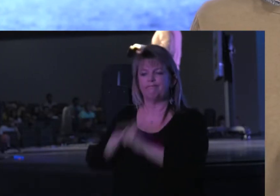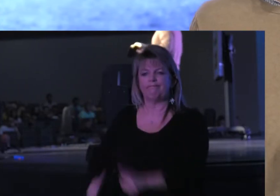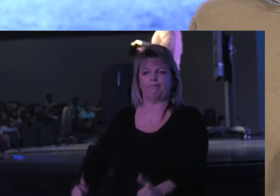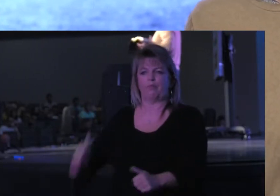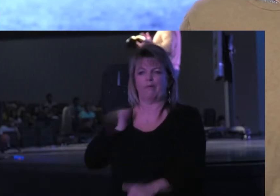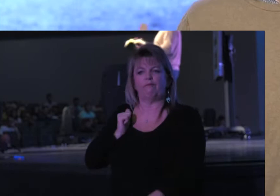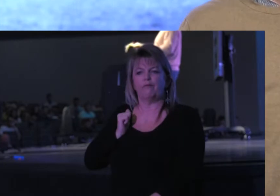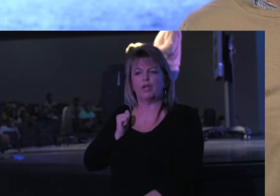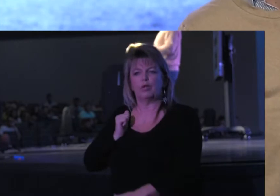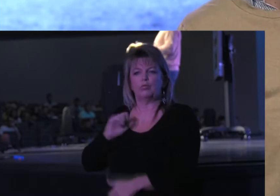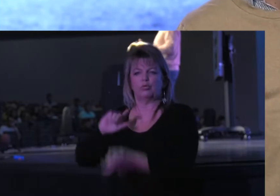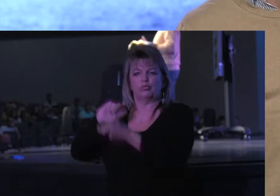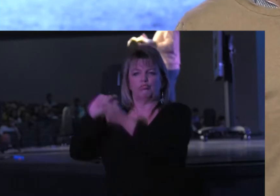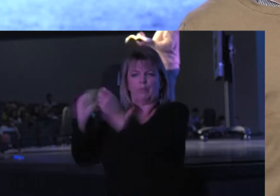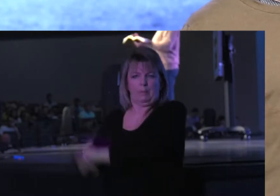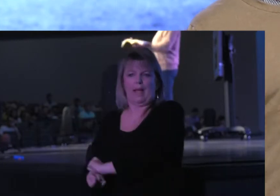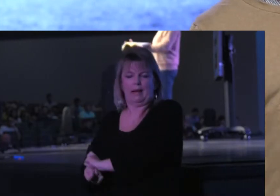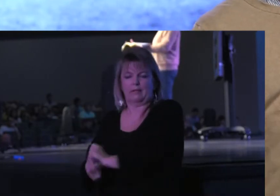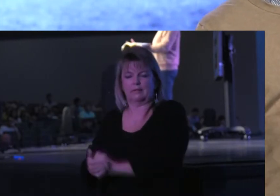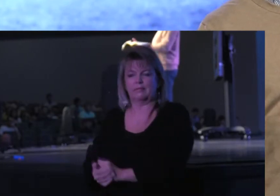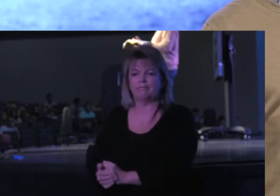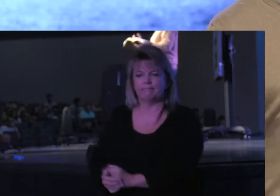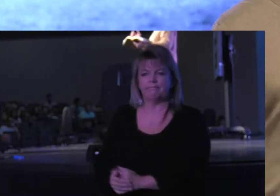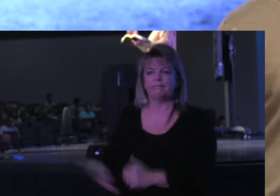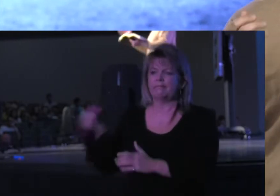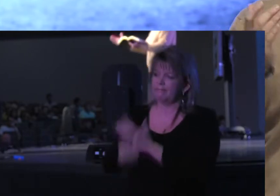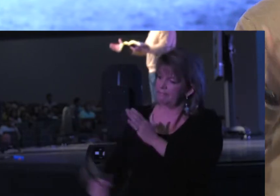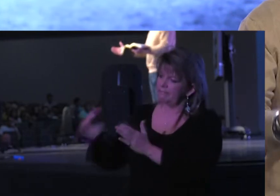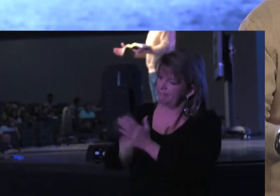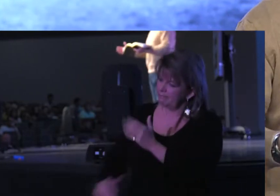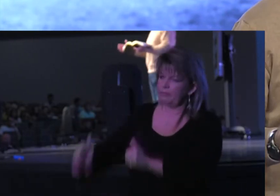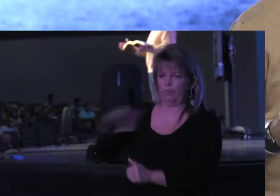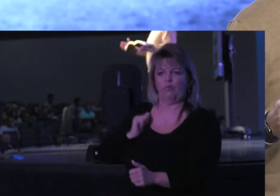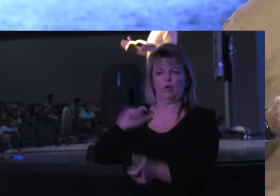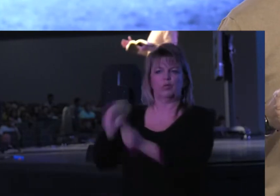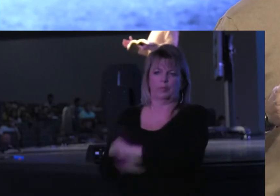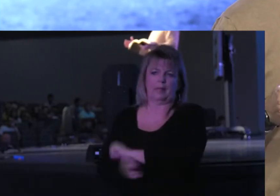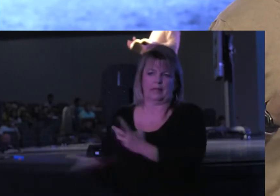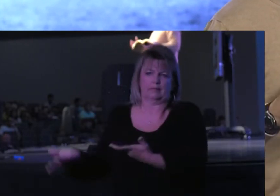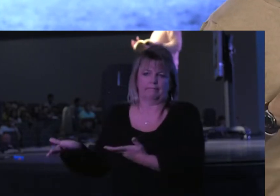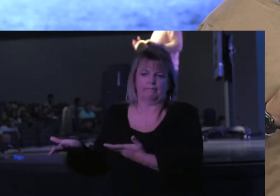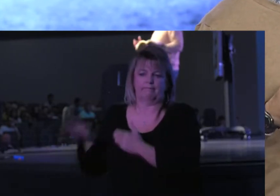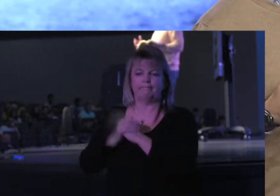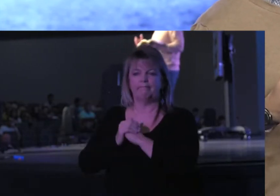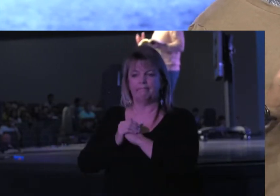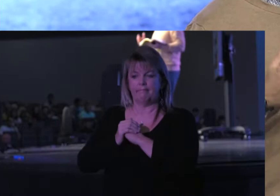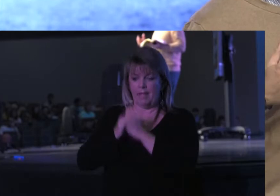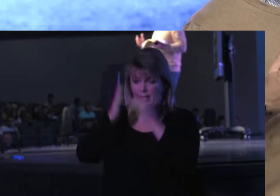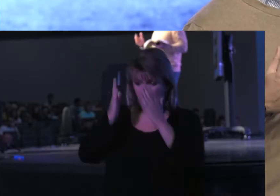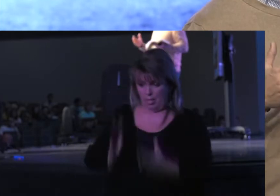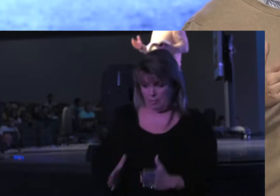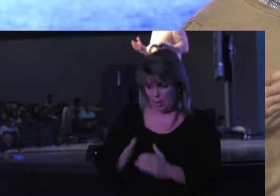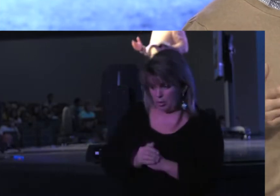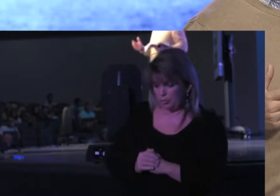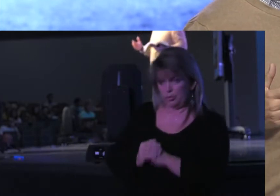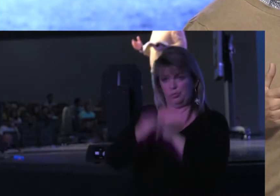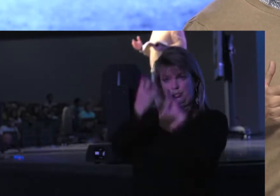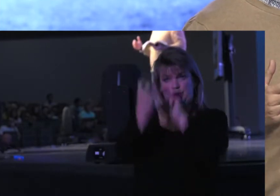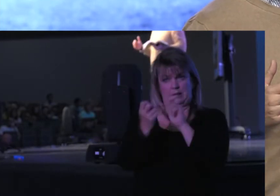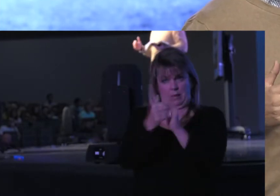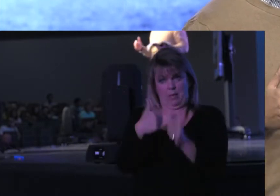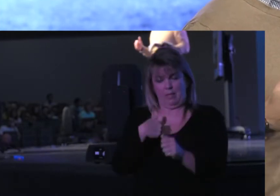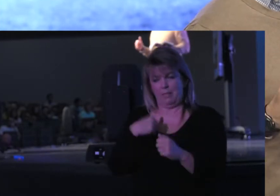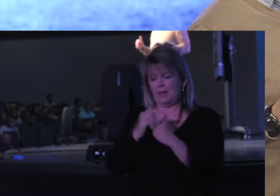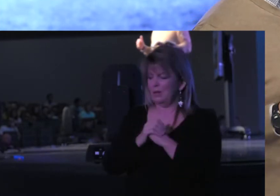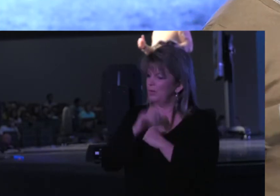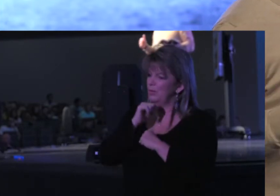repentance. Repeatedly refused repentance. And the person who was sitting with me